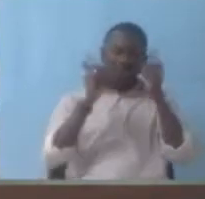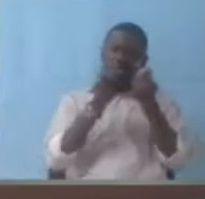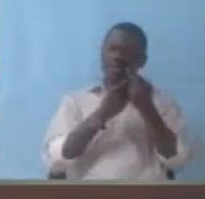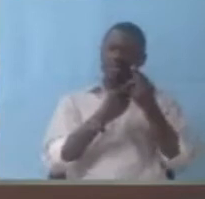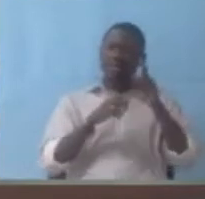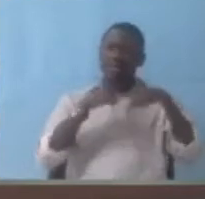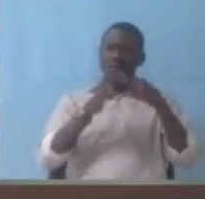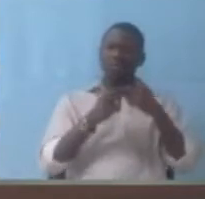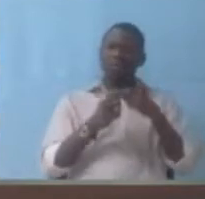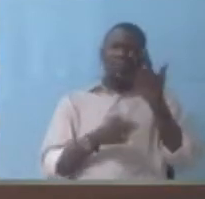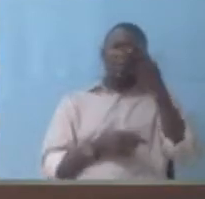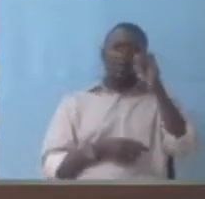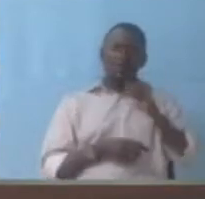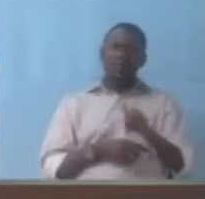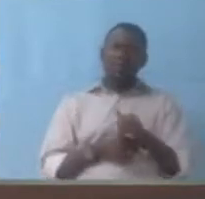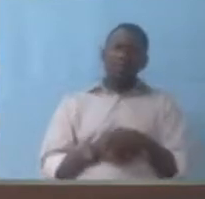And